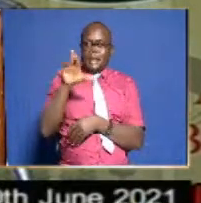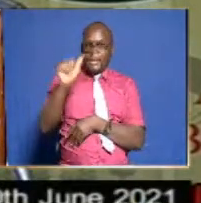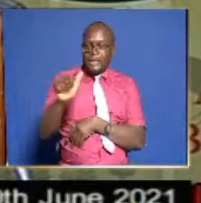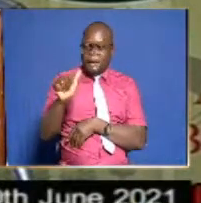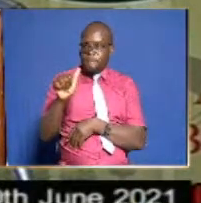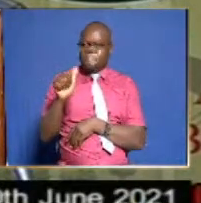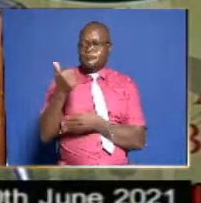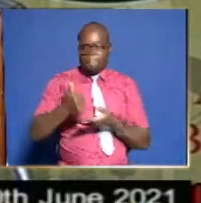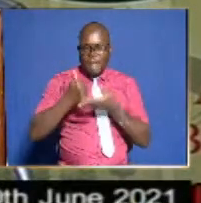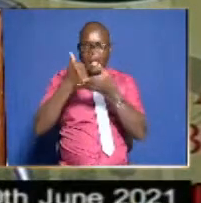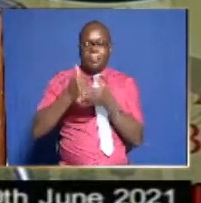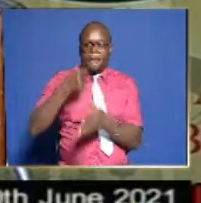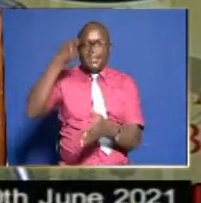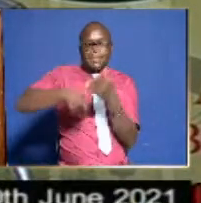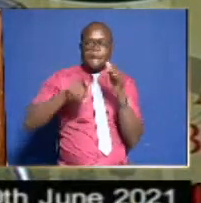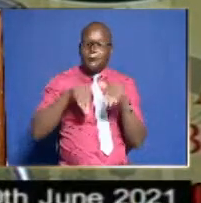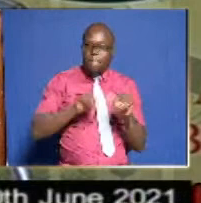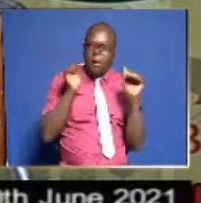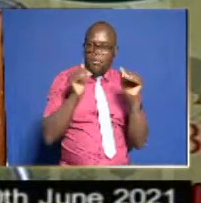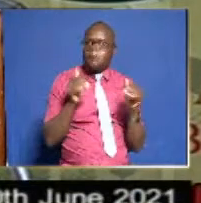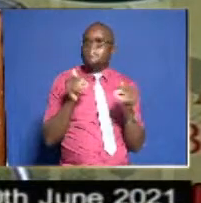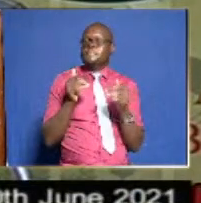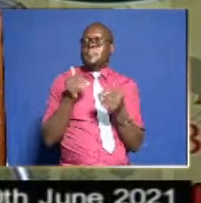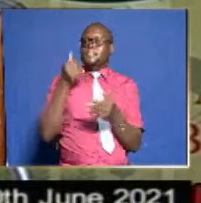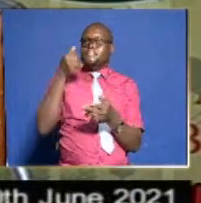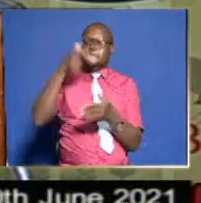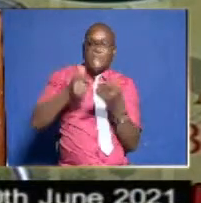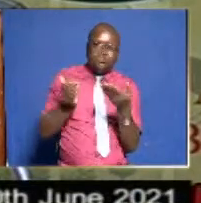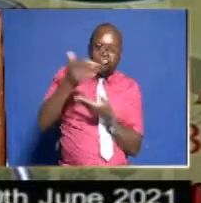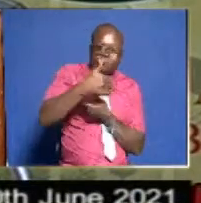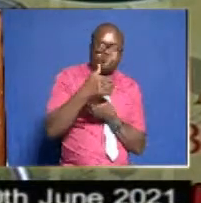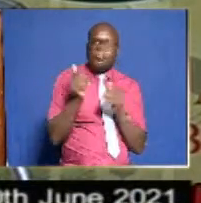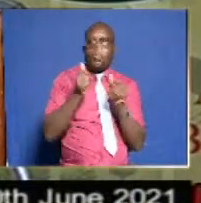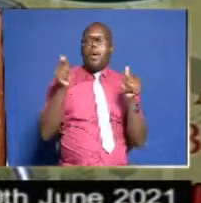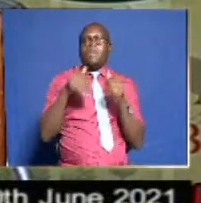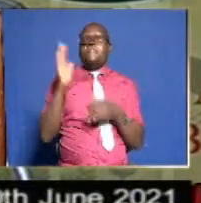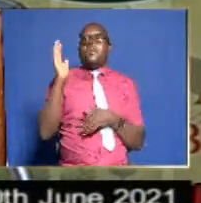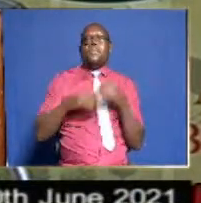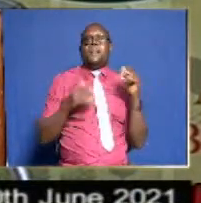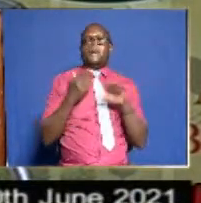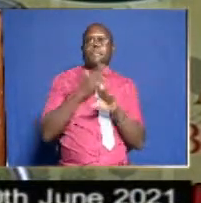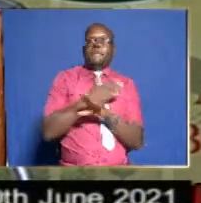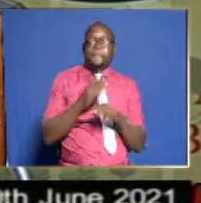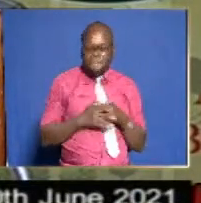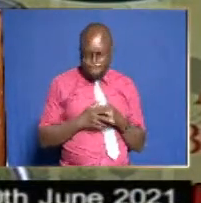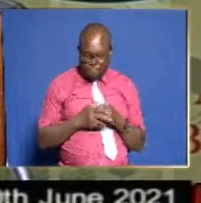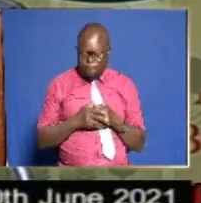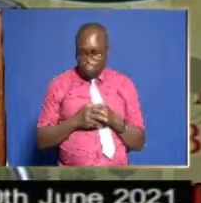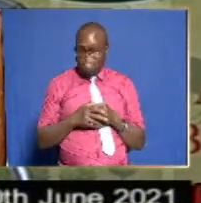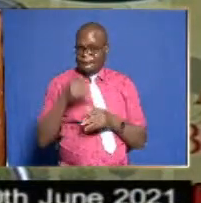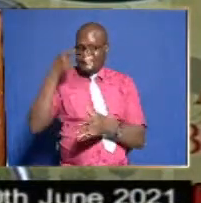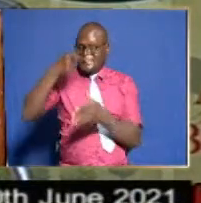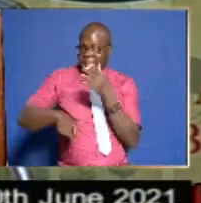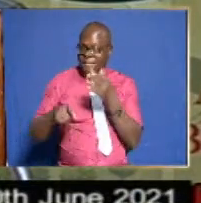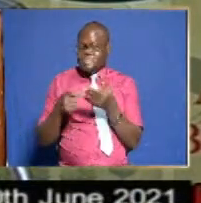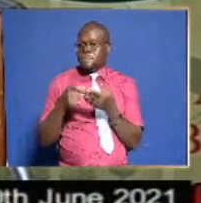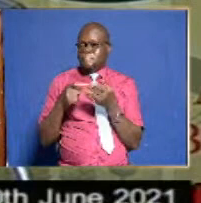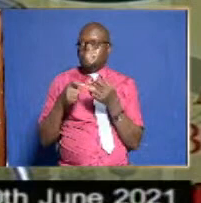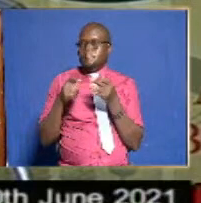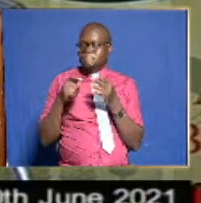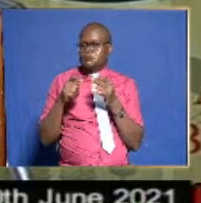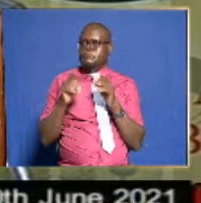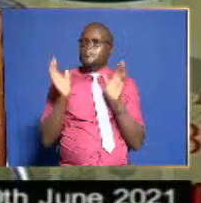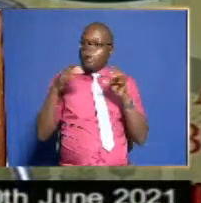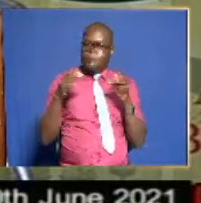bolstering tax compliance and revenue collections. Mr. Speaker, the Tax Appeals Tribunal has